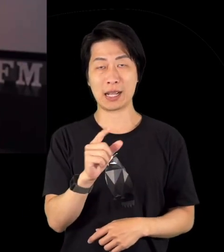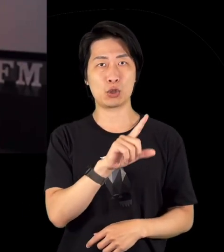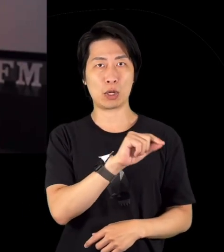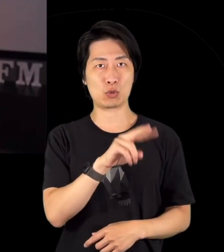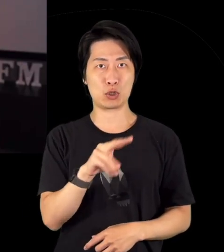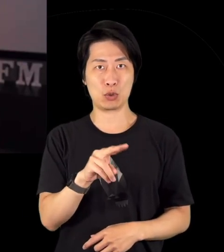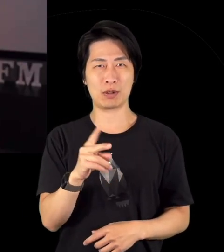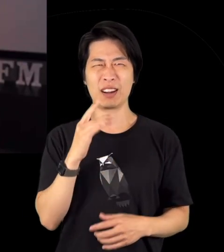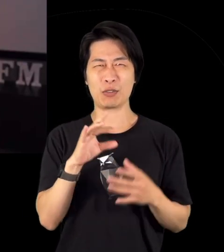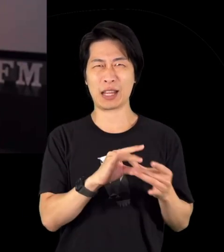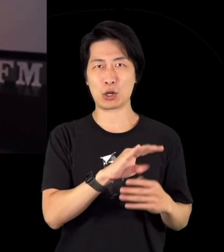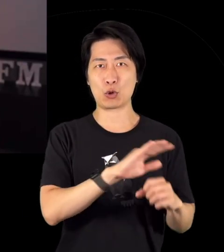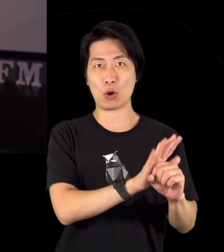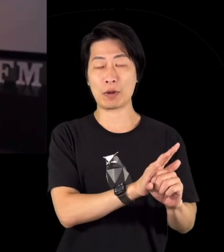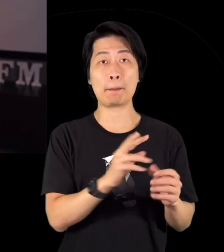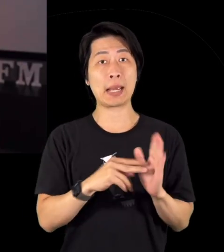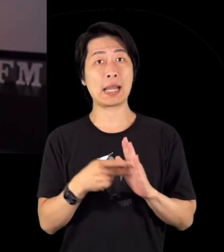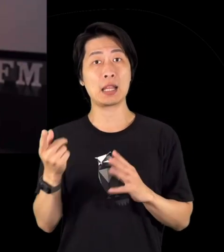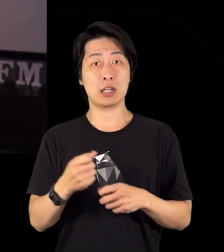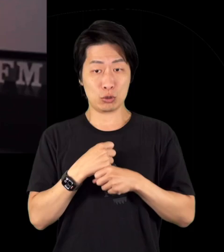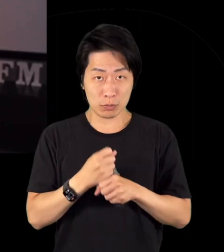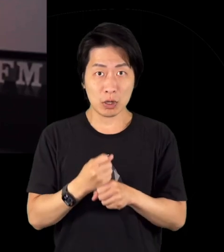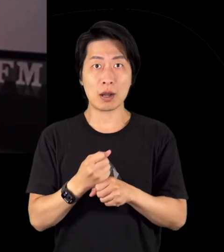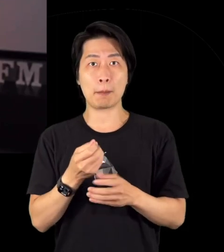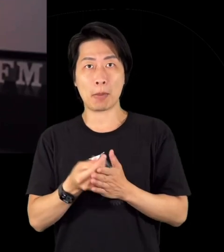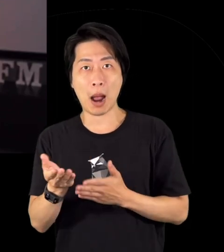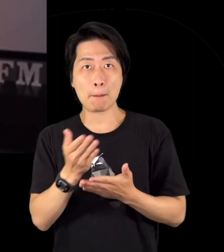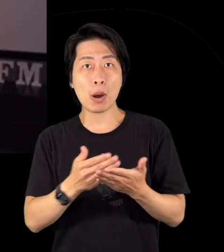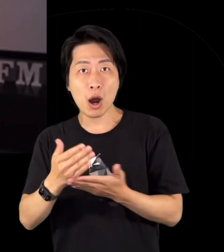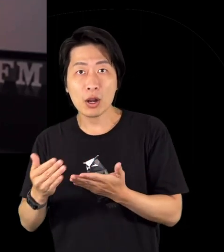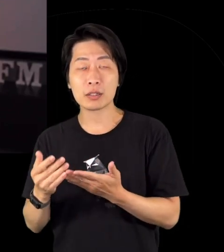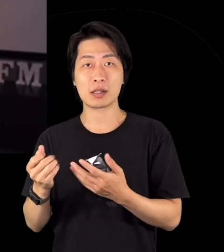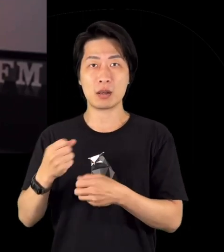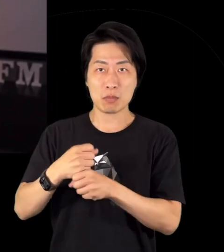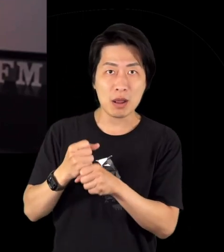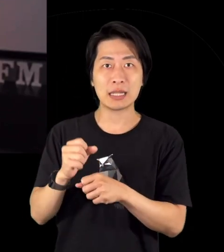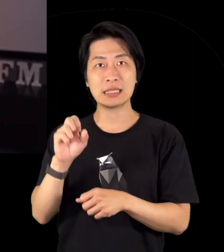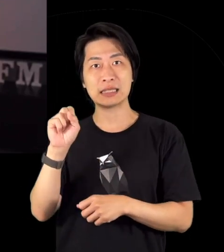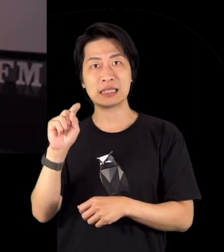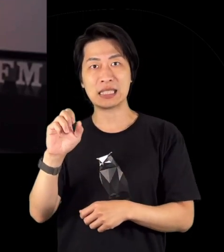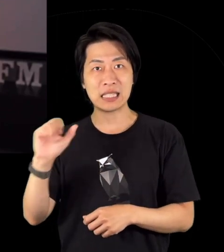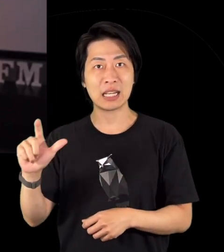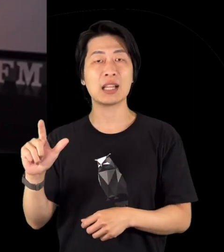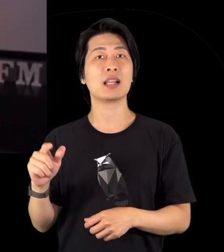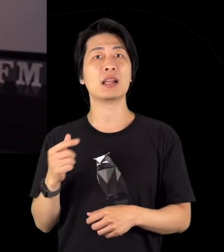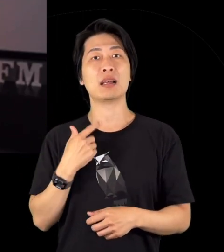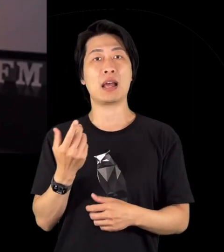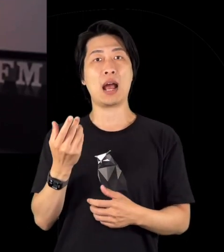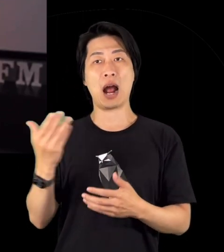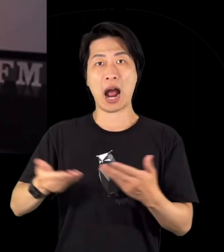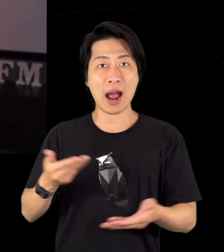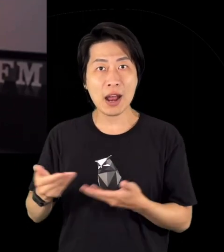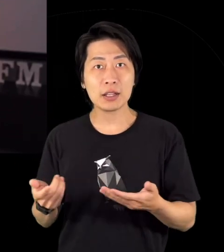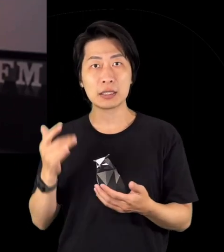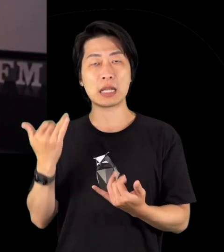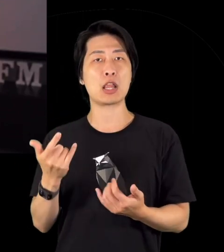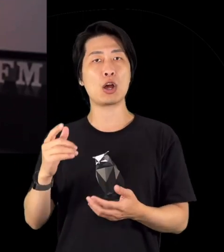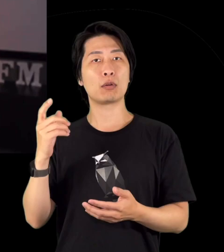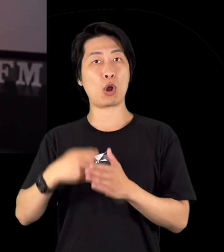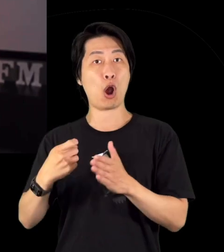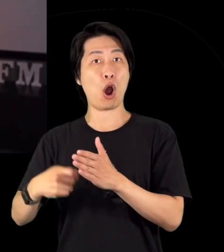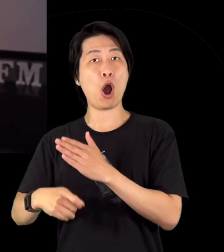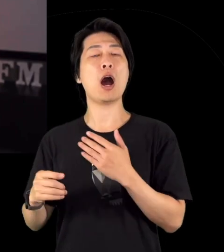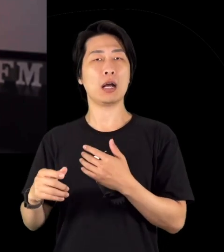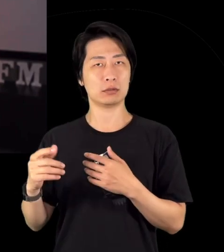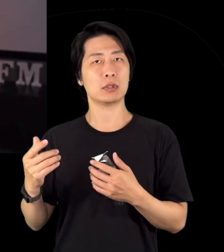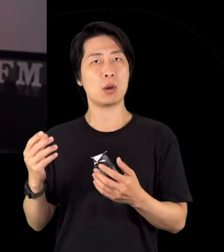to COVID, which means that the costs for manufacturing, buying parts, manufacturing steel, even hiring labor, those costs are